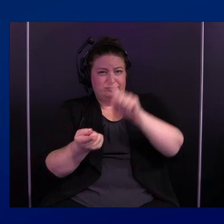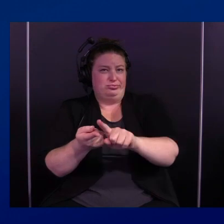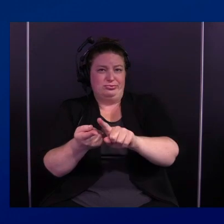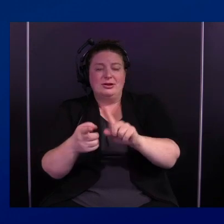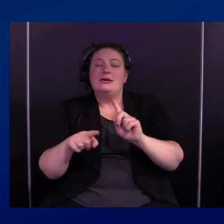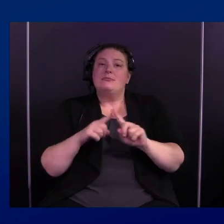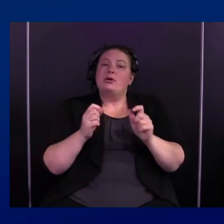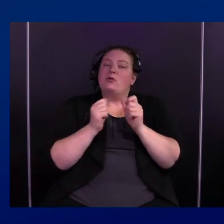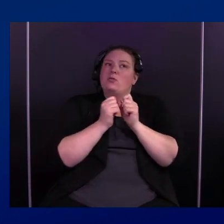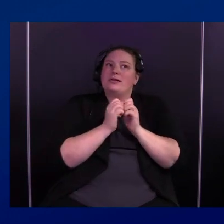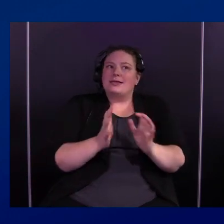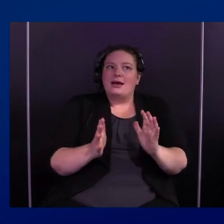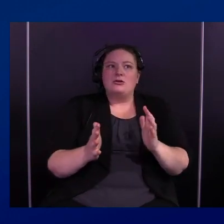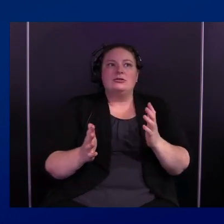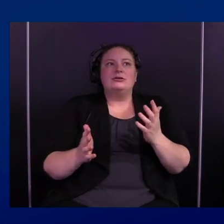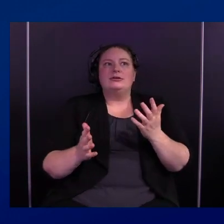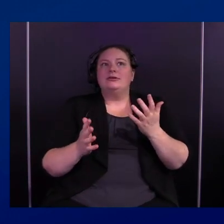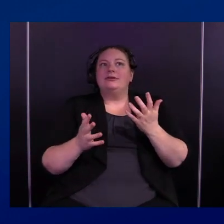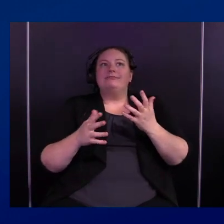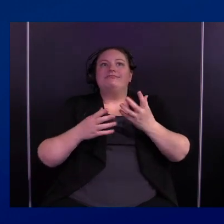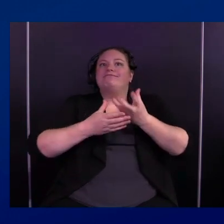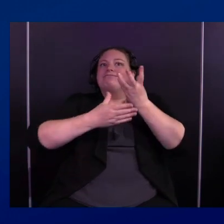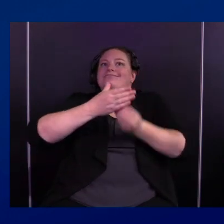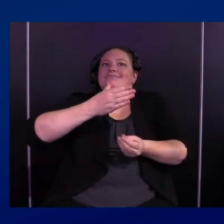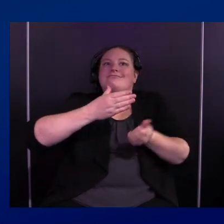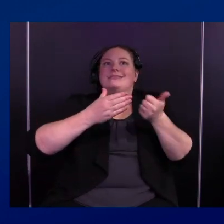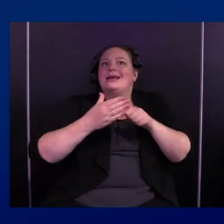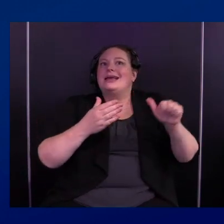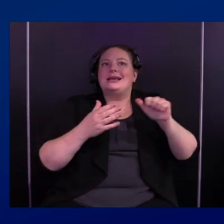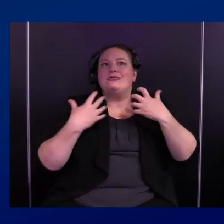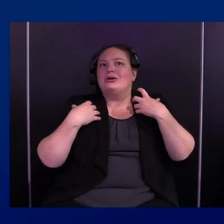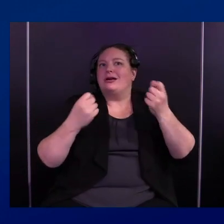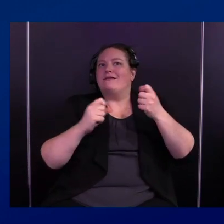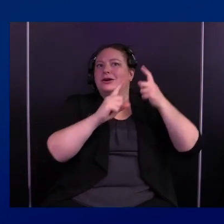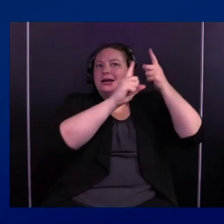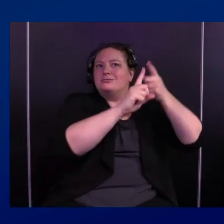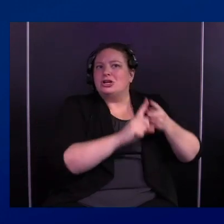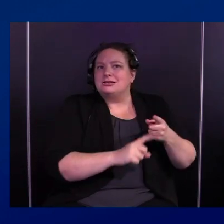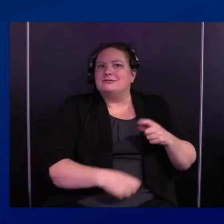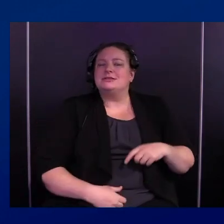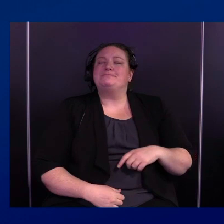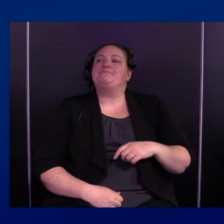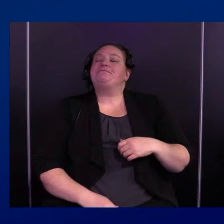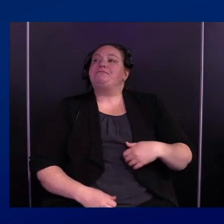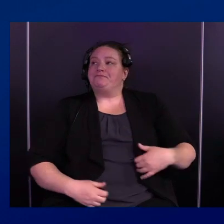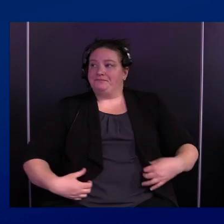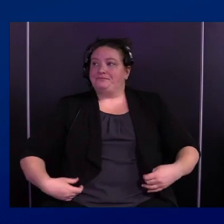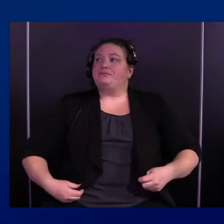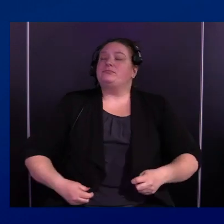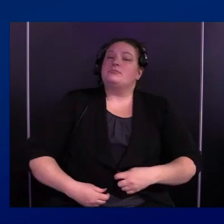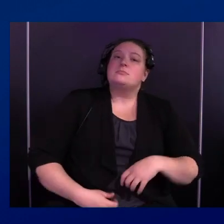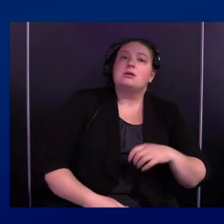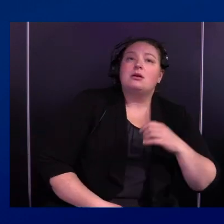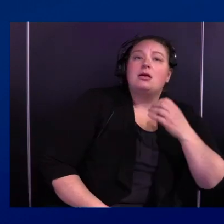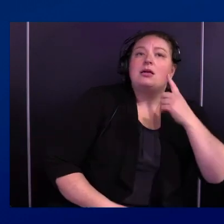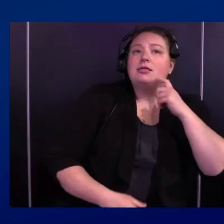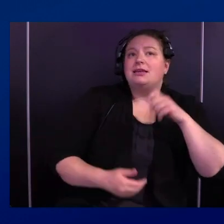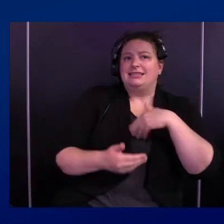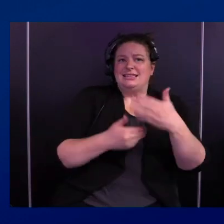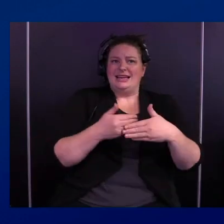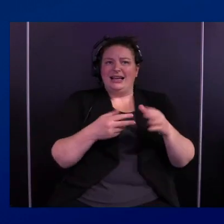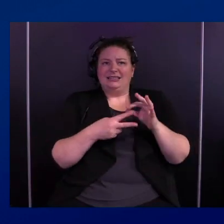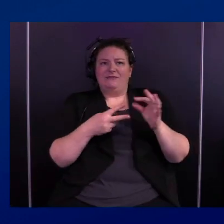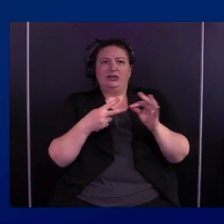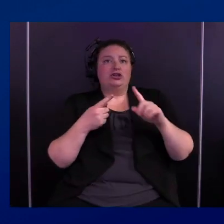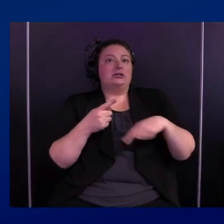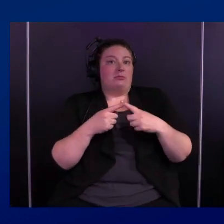compromising on those recovery objectives. Yeah, so imagine, you mentioned this next feature is about